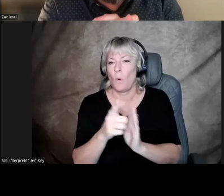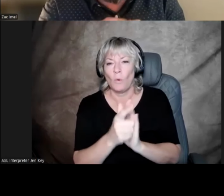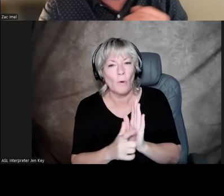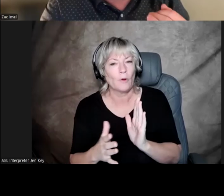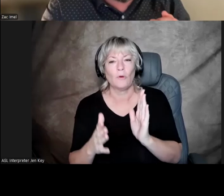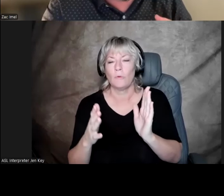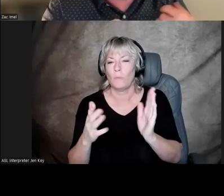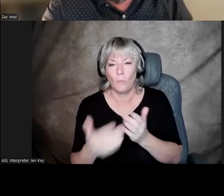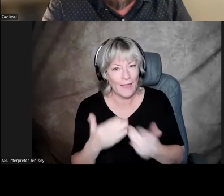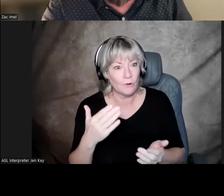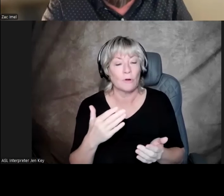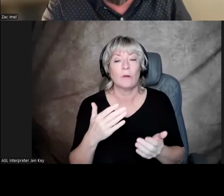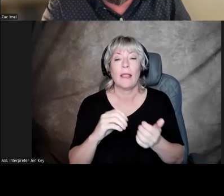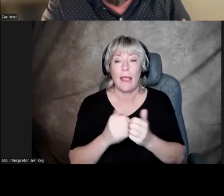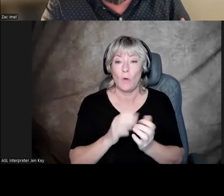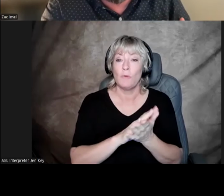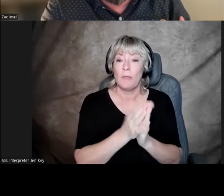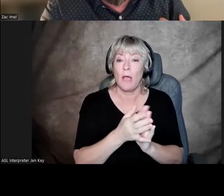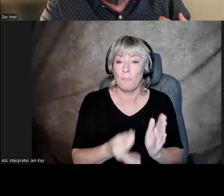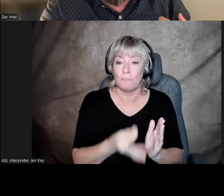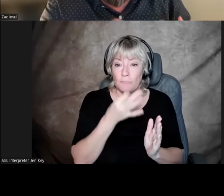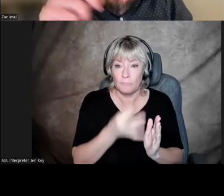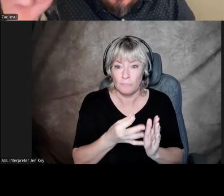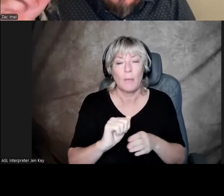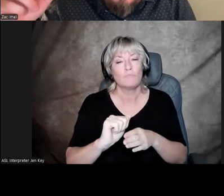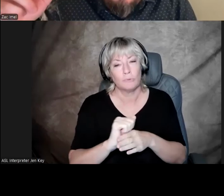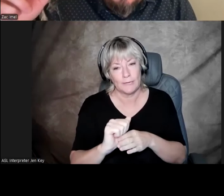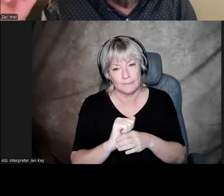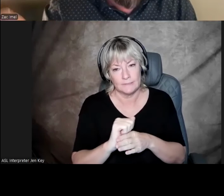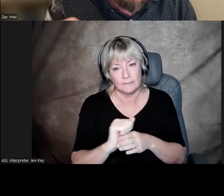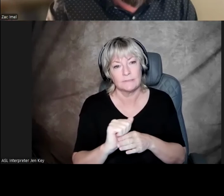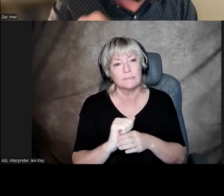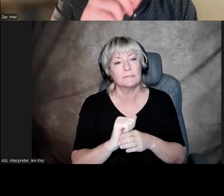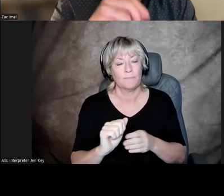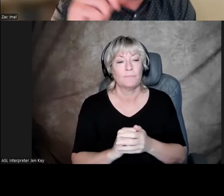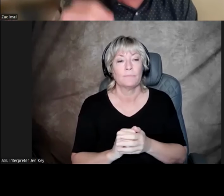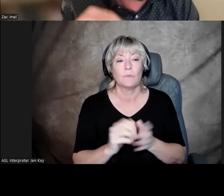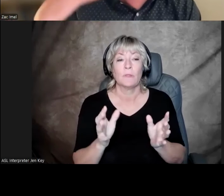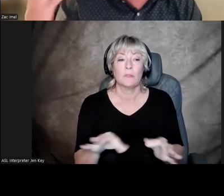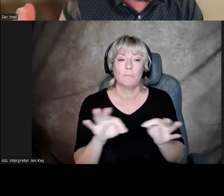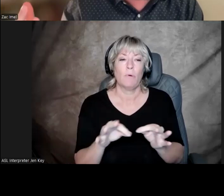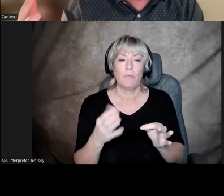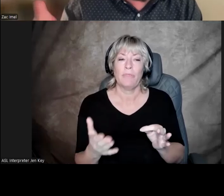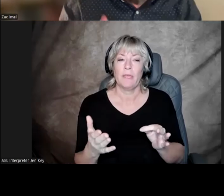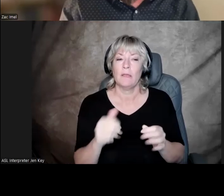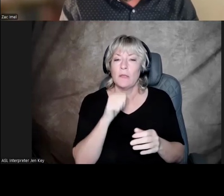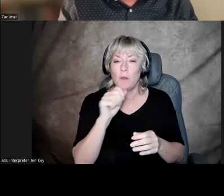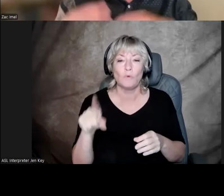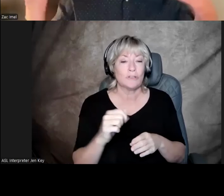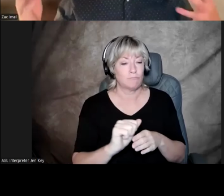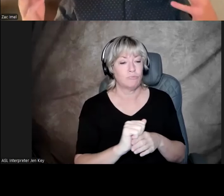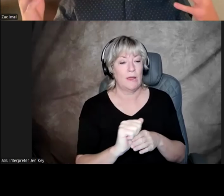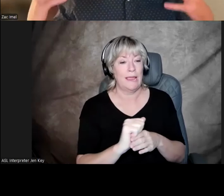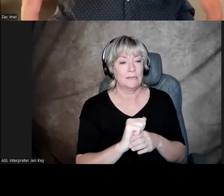get there by practicing over time. And then the key thing is we don't just practice and say, hey,